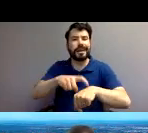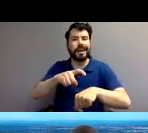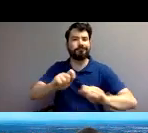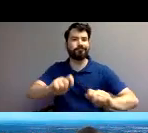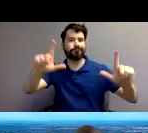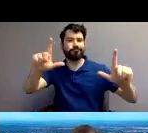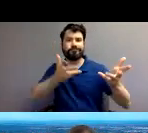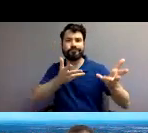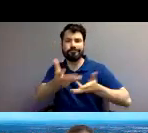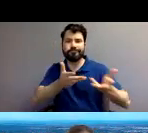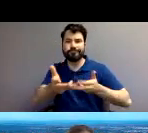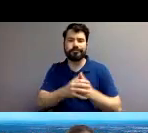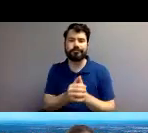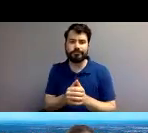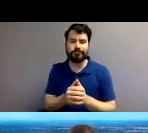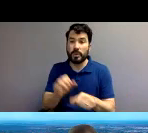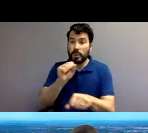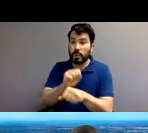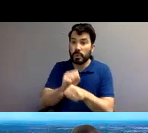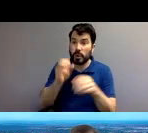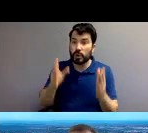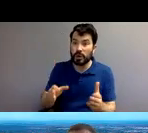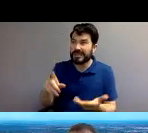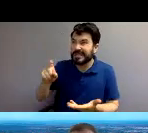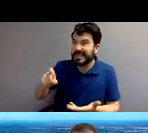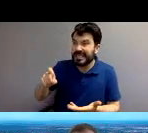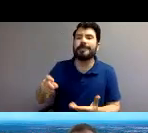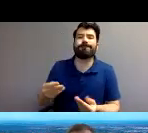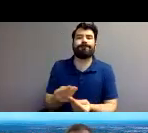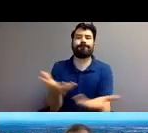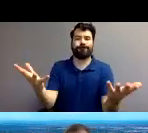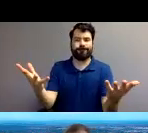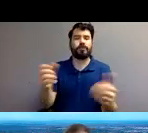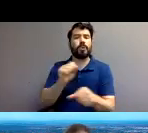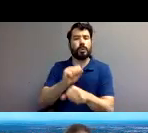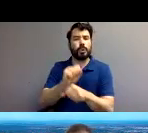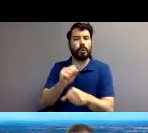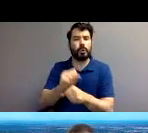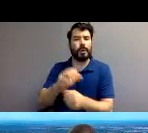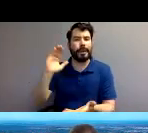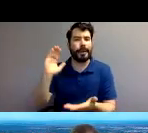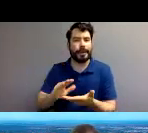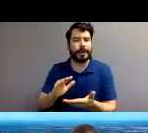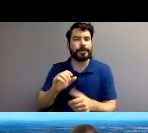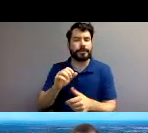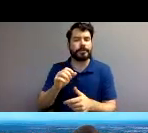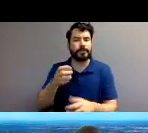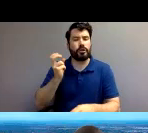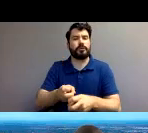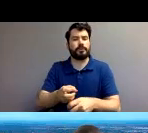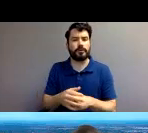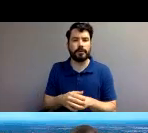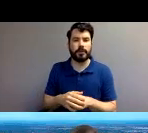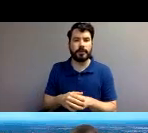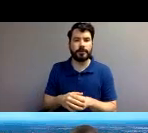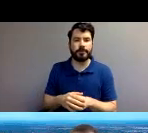employees have what they need when they need it to do their work with minimal hassle. We seek to create a workplace that is equitable